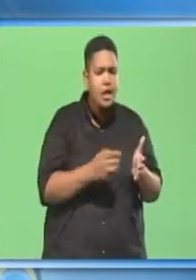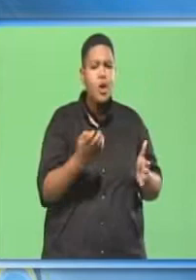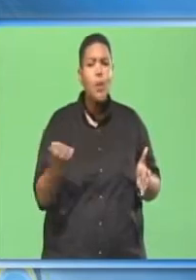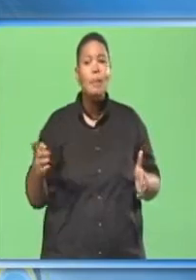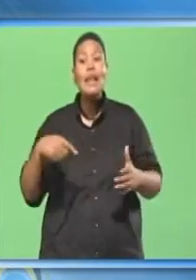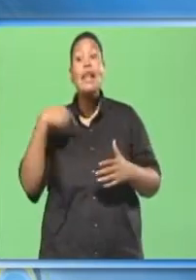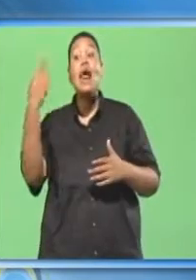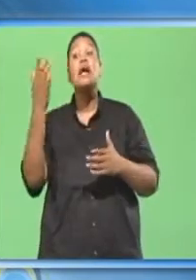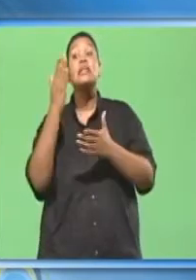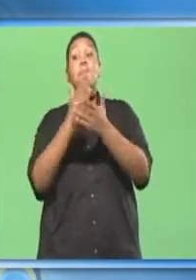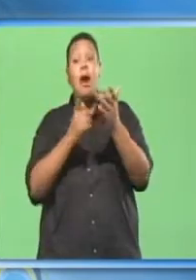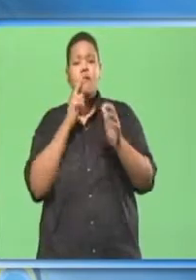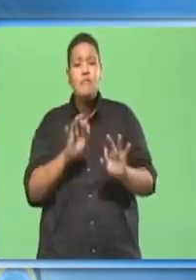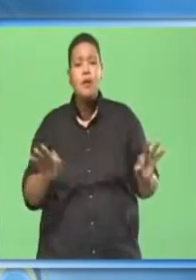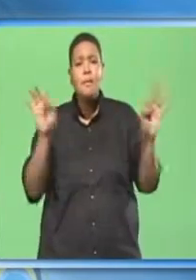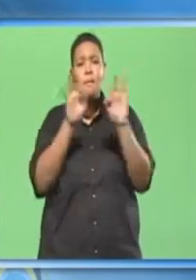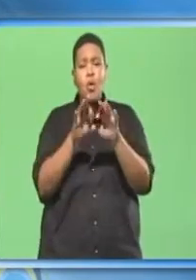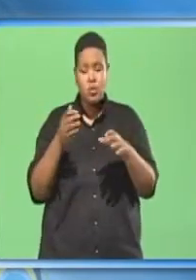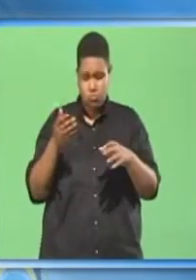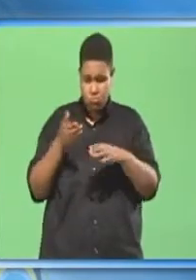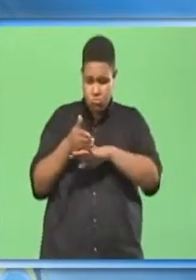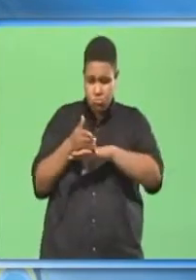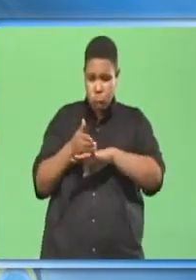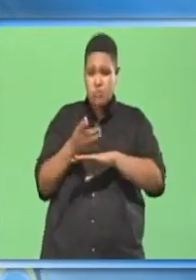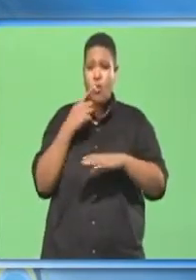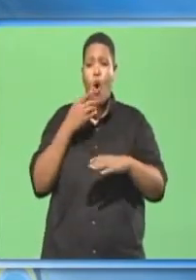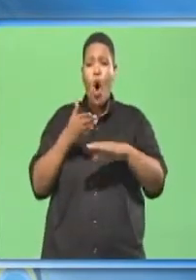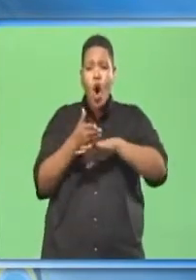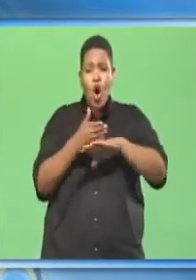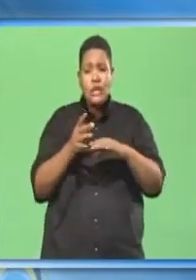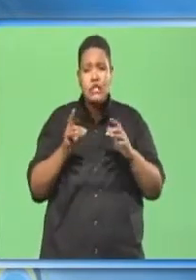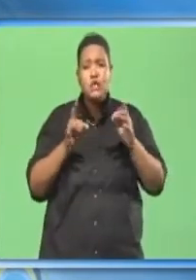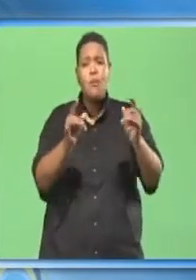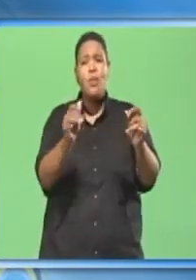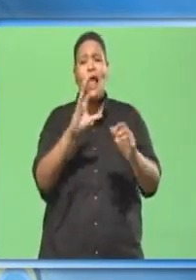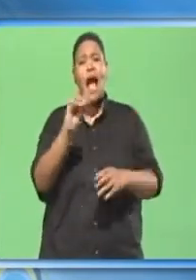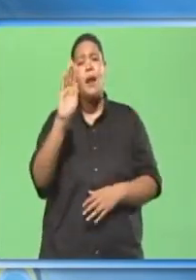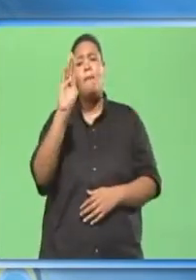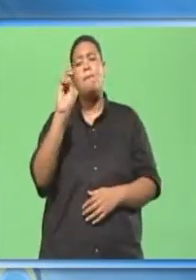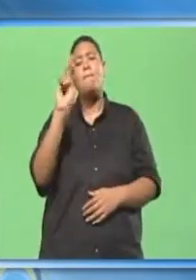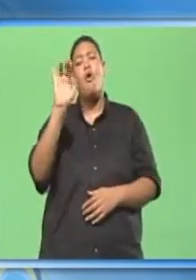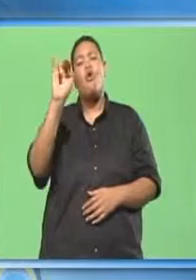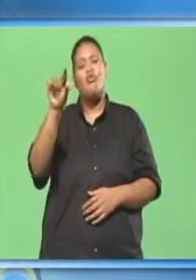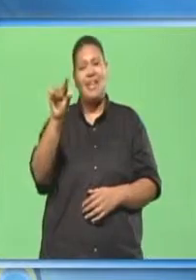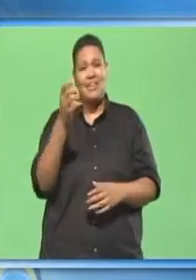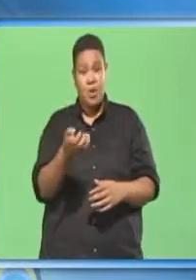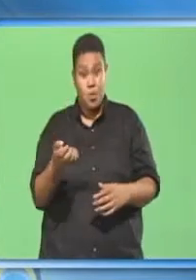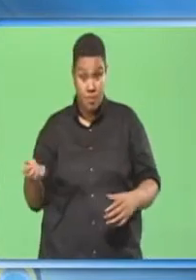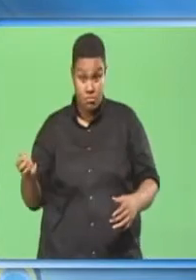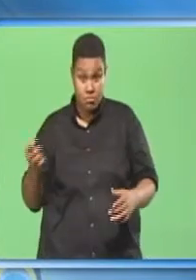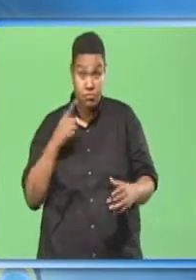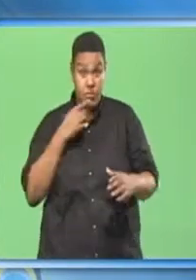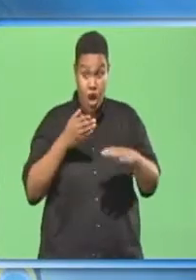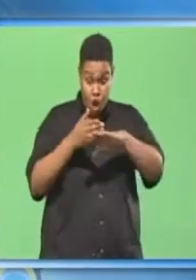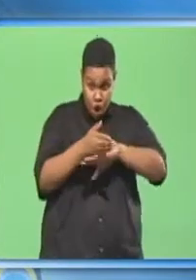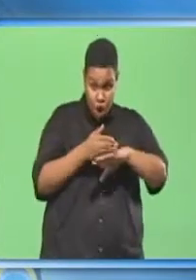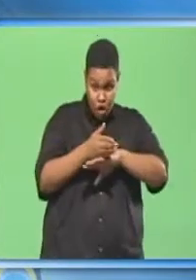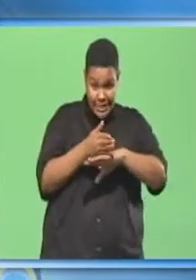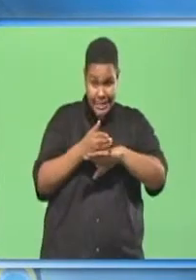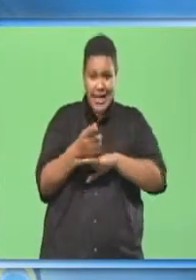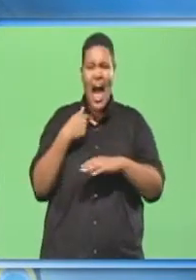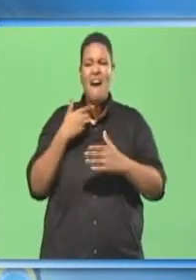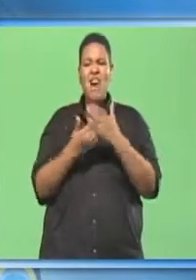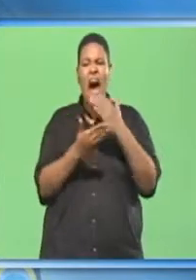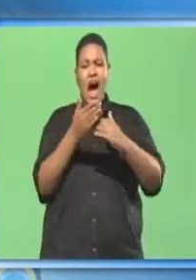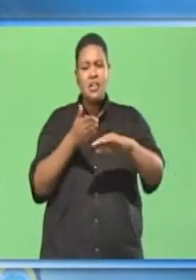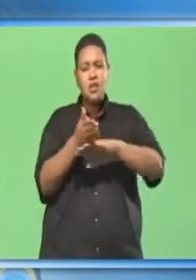category of important hand tools used for woodwork are cutting, smoothing, and boring tools. Among the cutting hand tools, hand